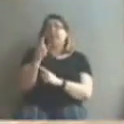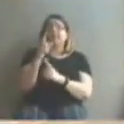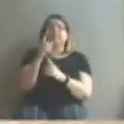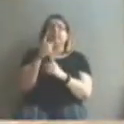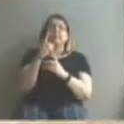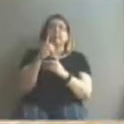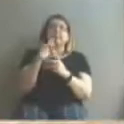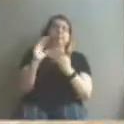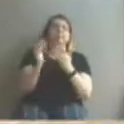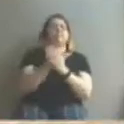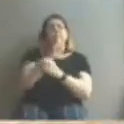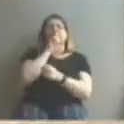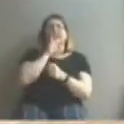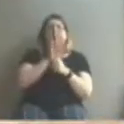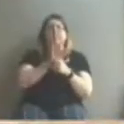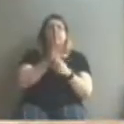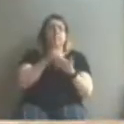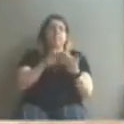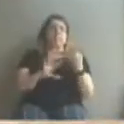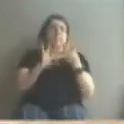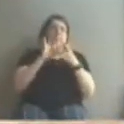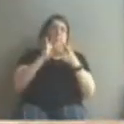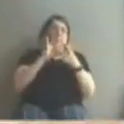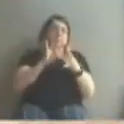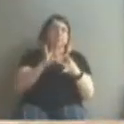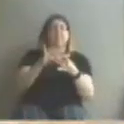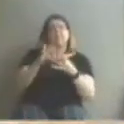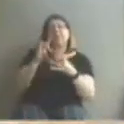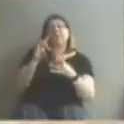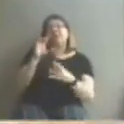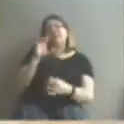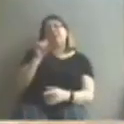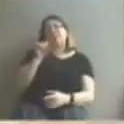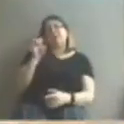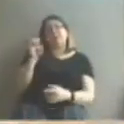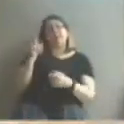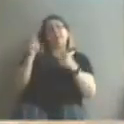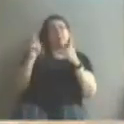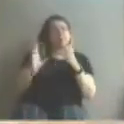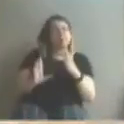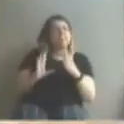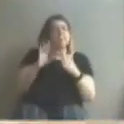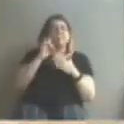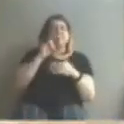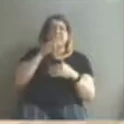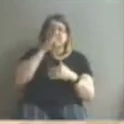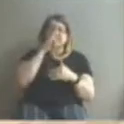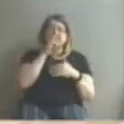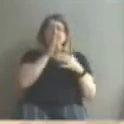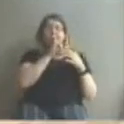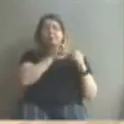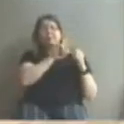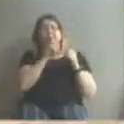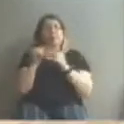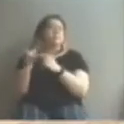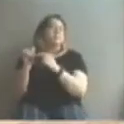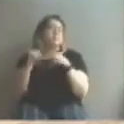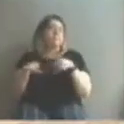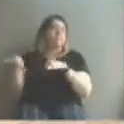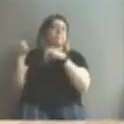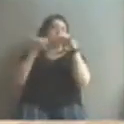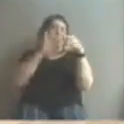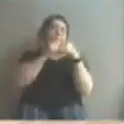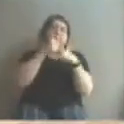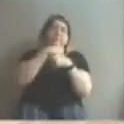refreshed commitments to student relations and case management of kids, consistency across the way we make decisions